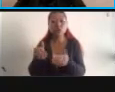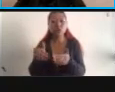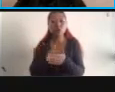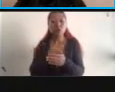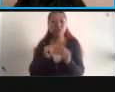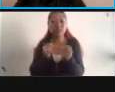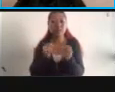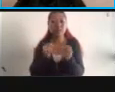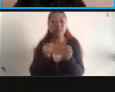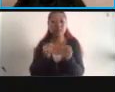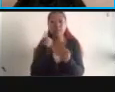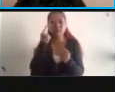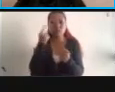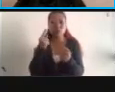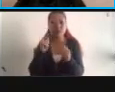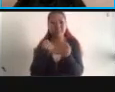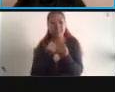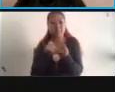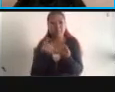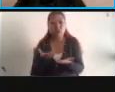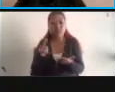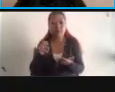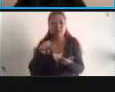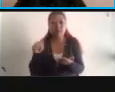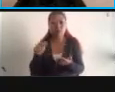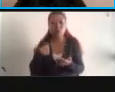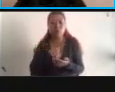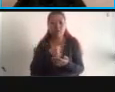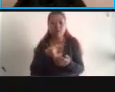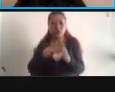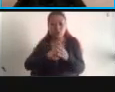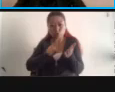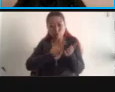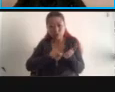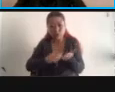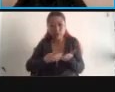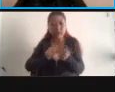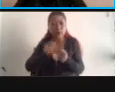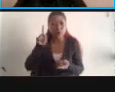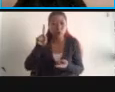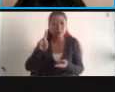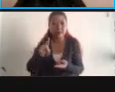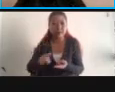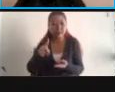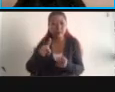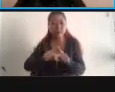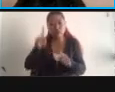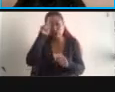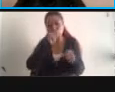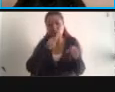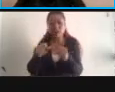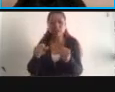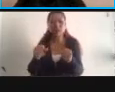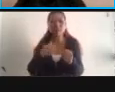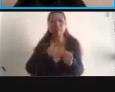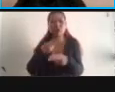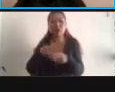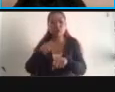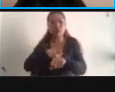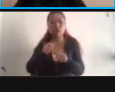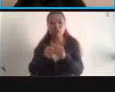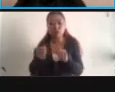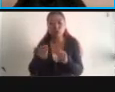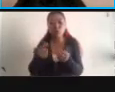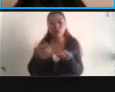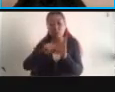research is already starting to inform the mitigation strategy. In my short time with you, I'd like to highlight the importance of interpersonal relationships